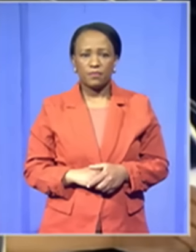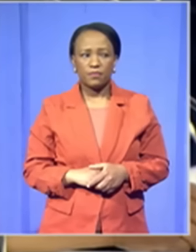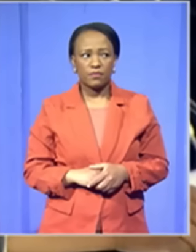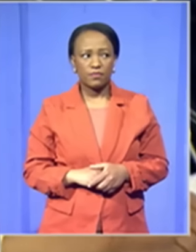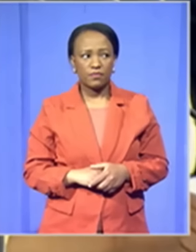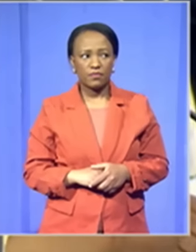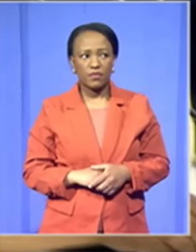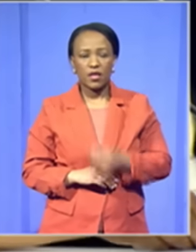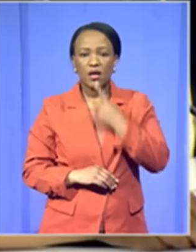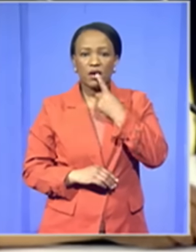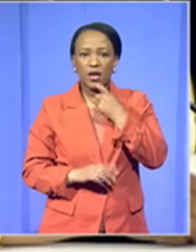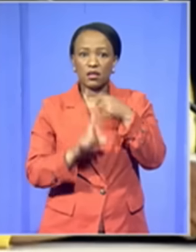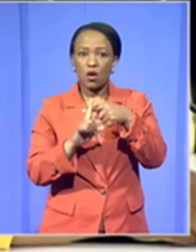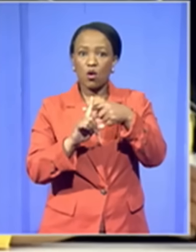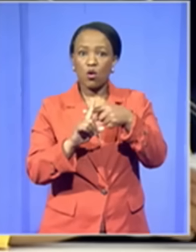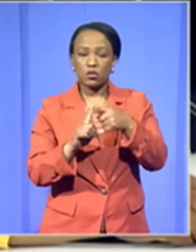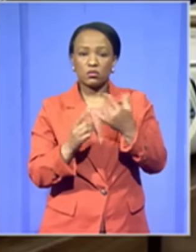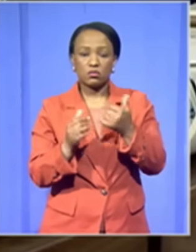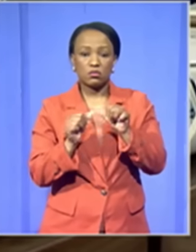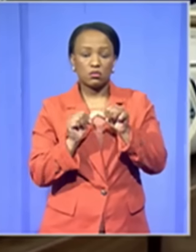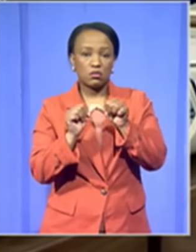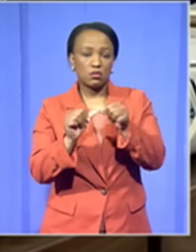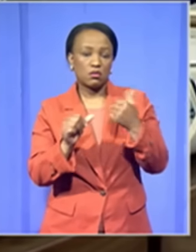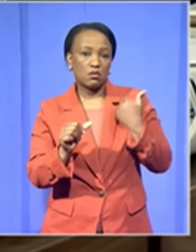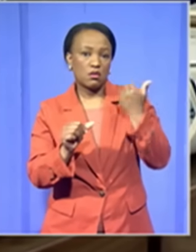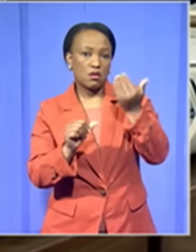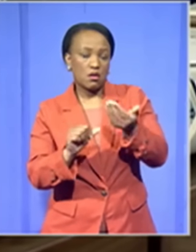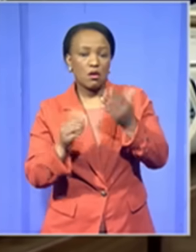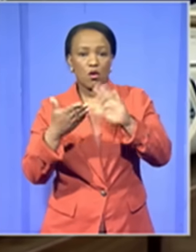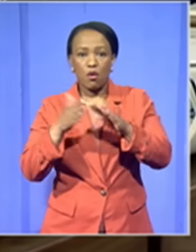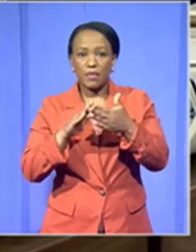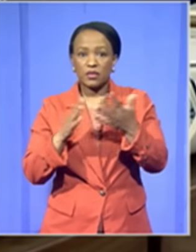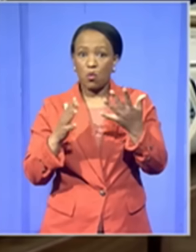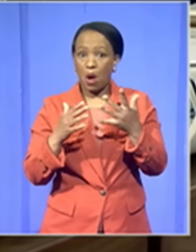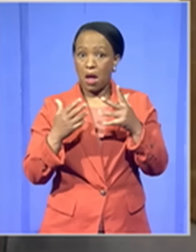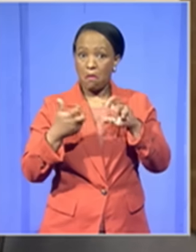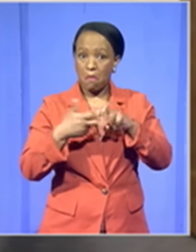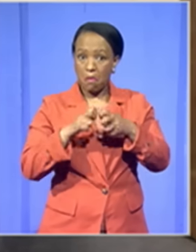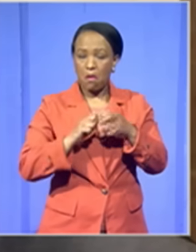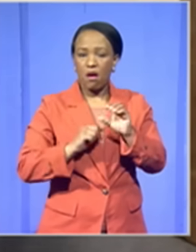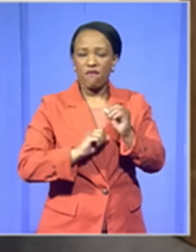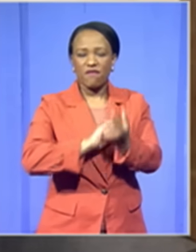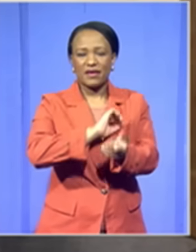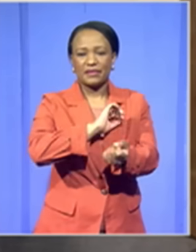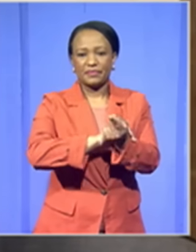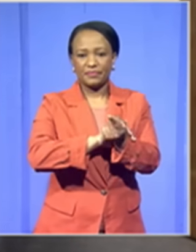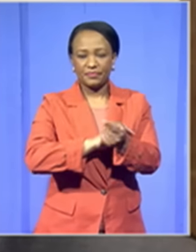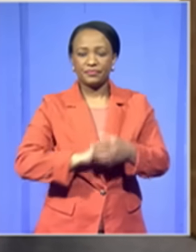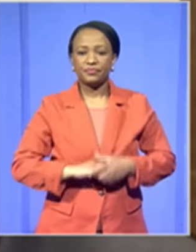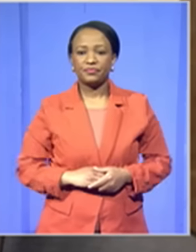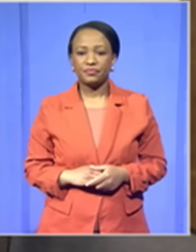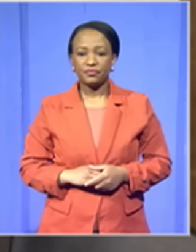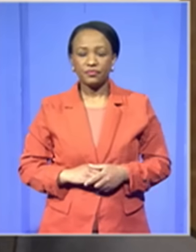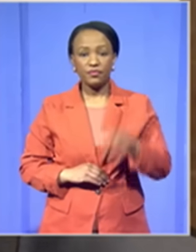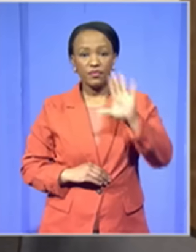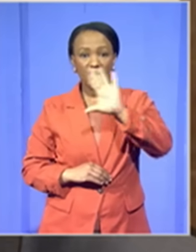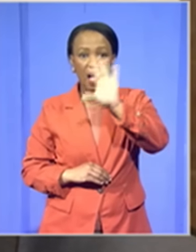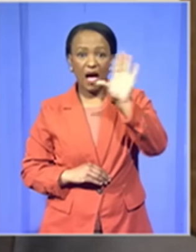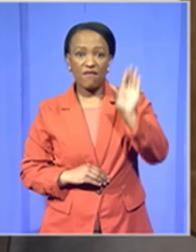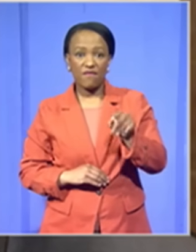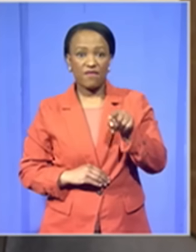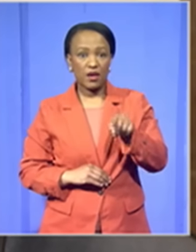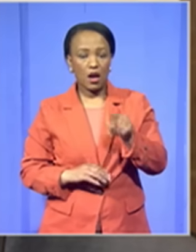hlokomela tlhokahalo e ntseng eketseha jwalo ka baahi e le bona ba angwang ke dikgohlano. See Africa, all sides of Africa being